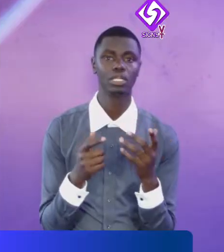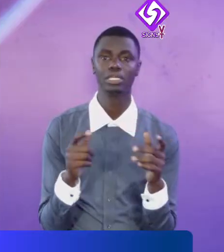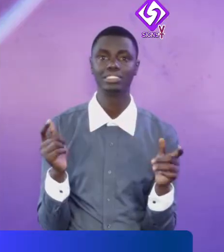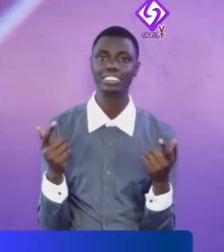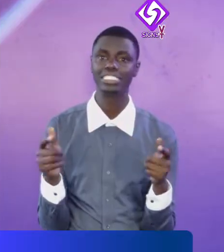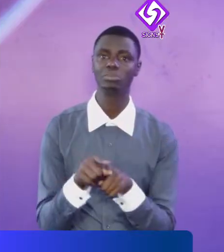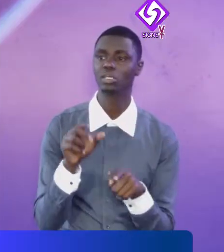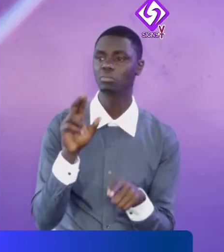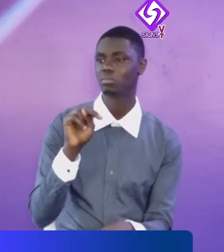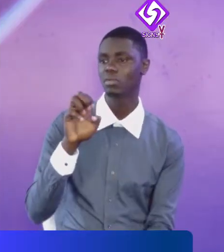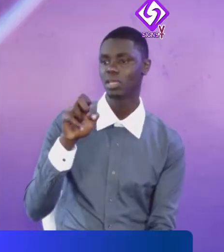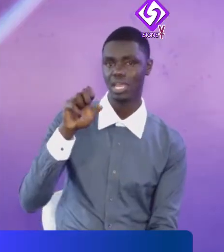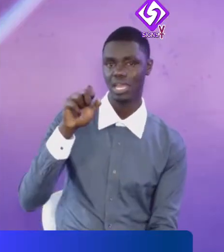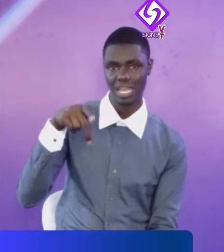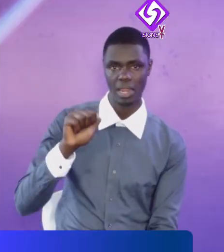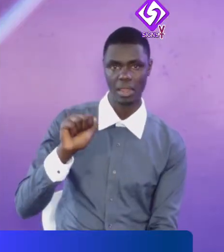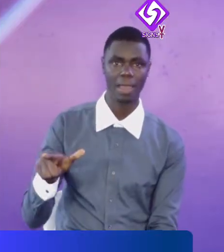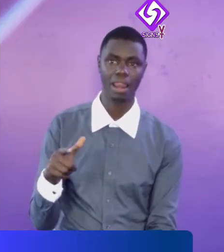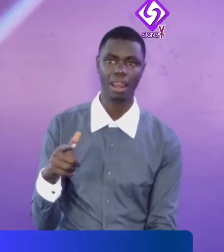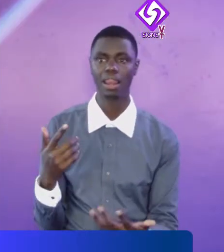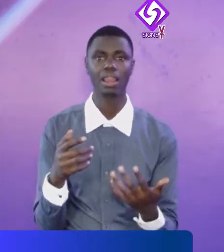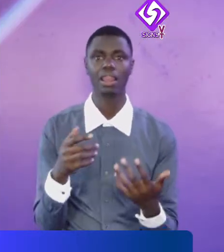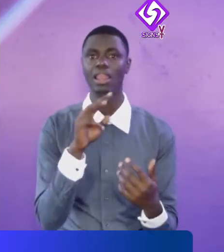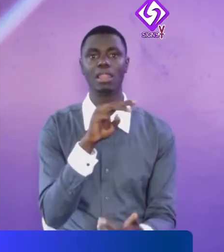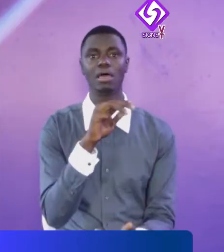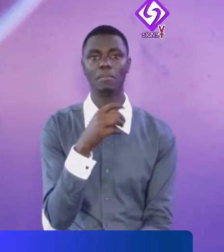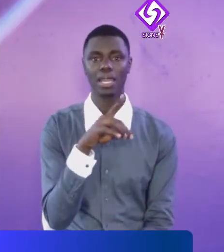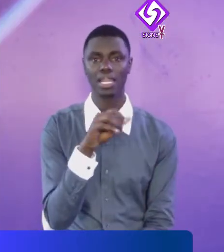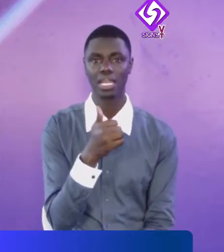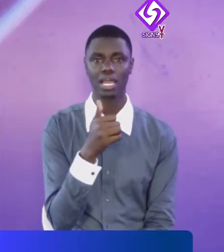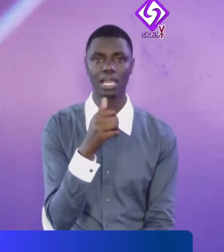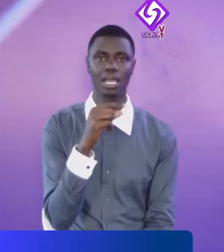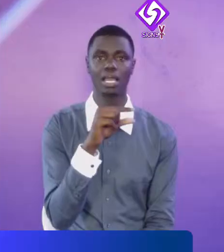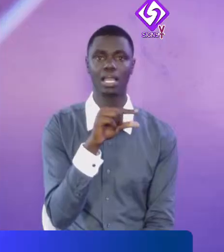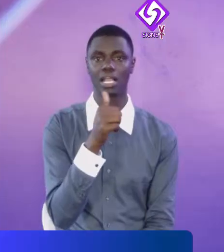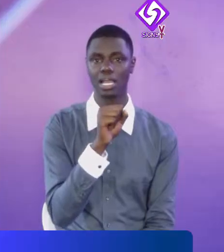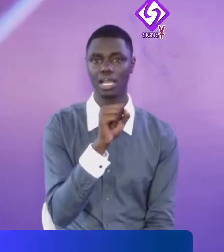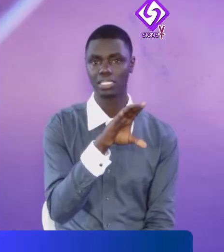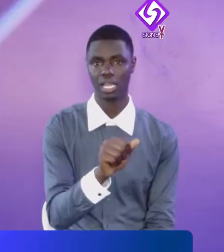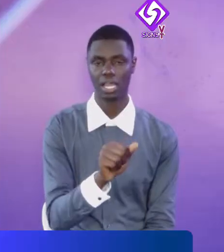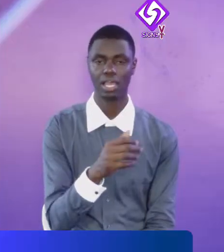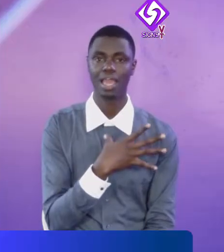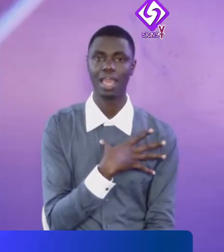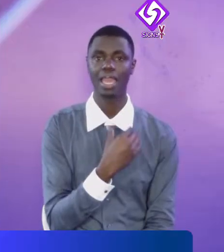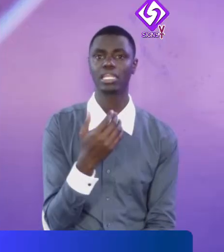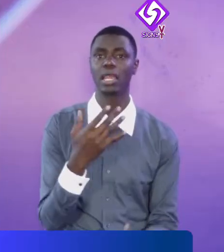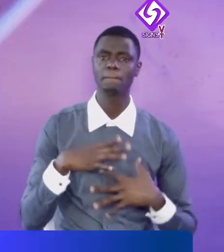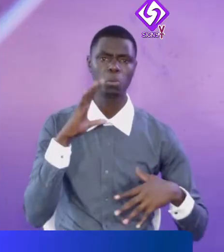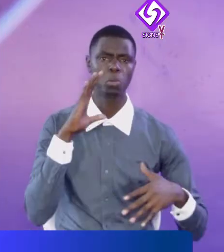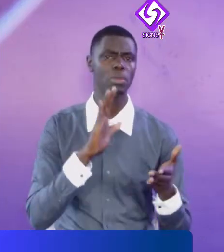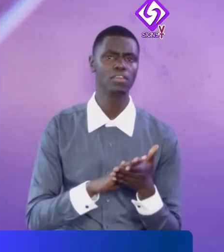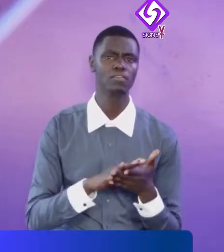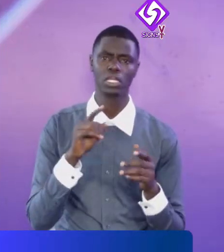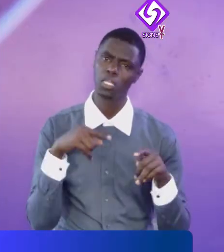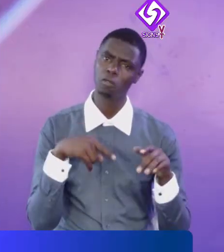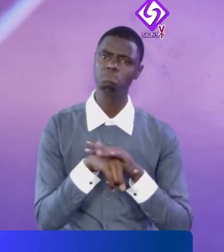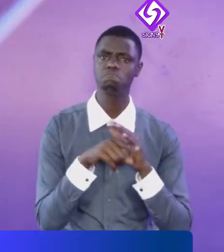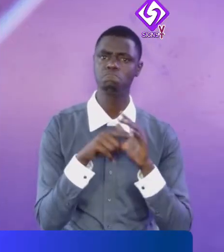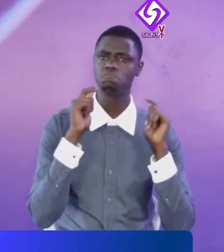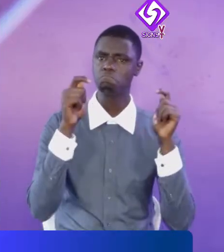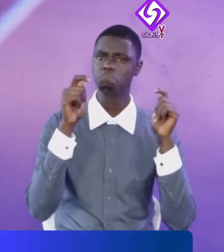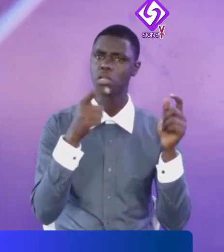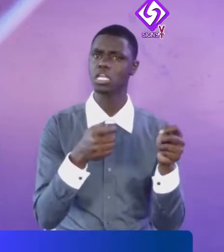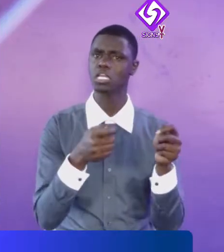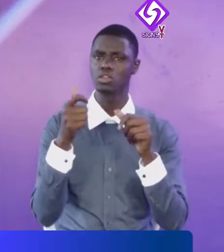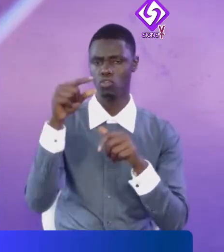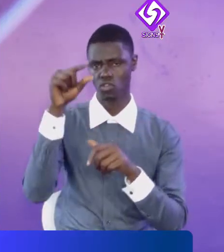Nepal, like now Madagascar, and people believe that they should go to the street and remove the